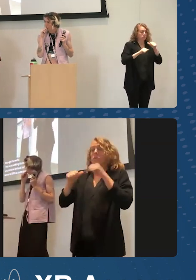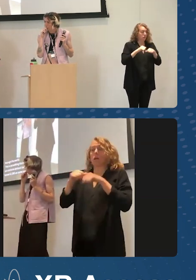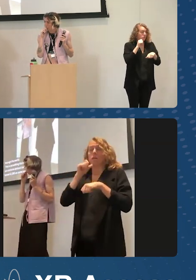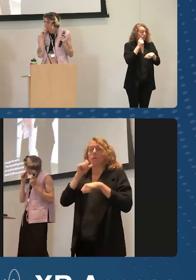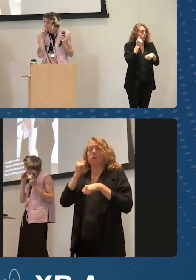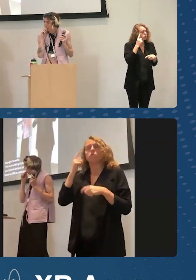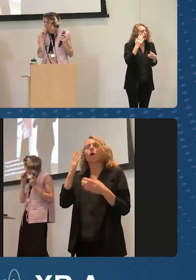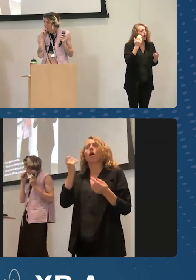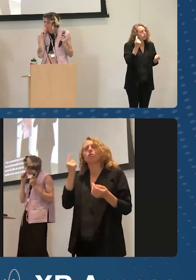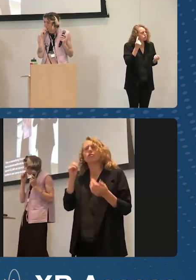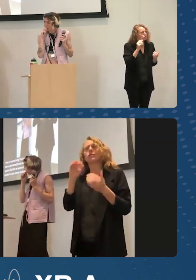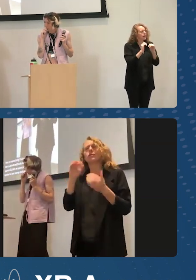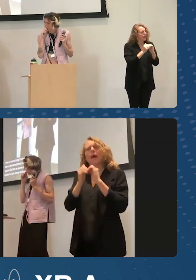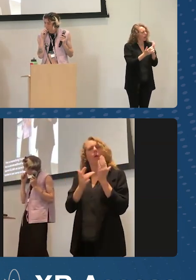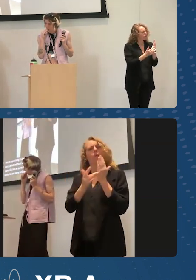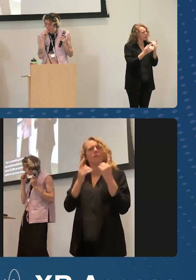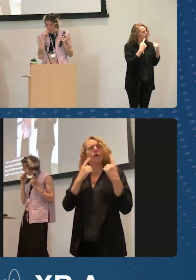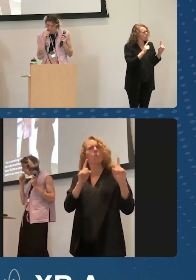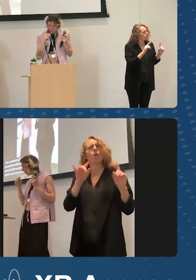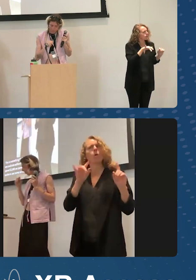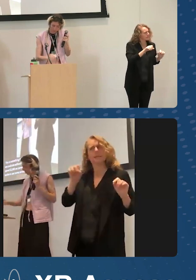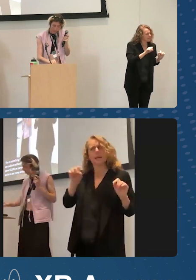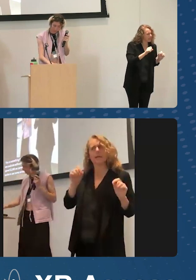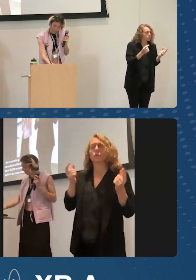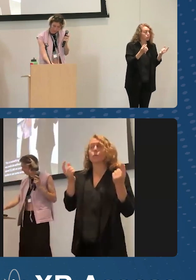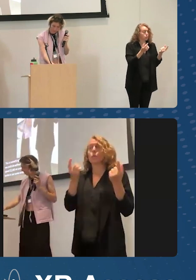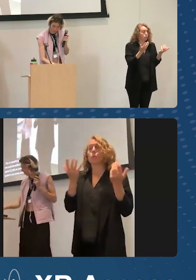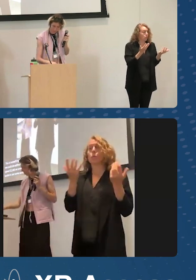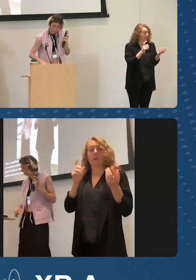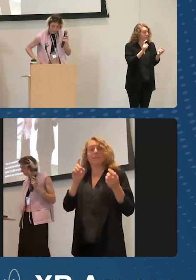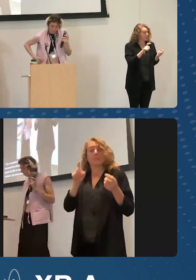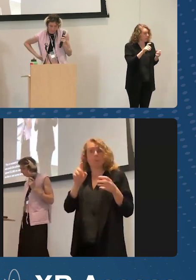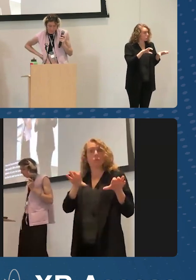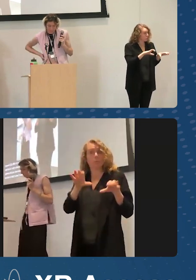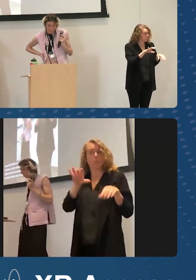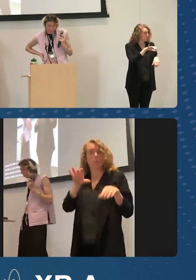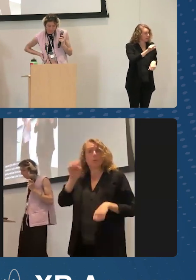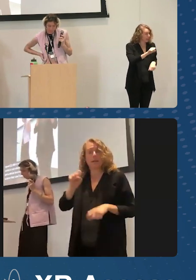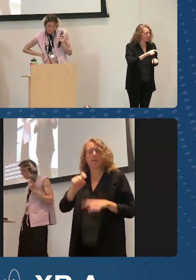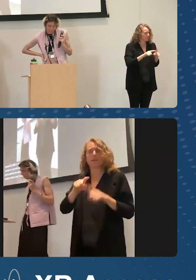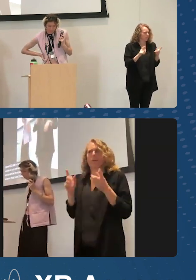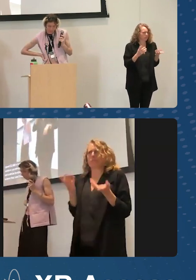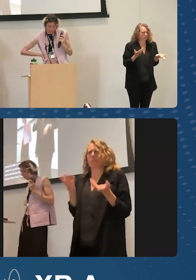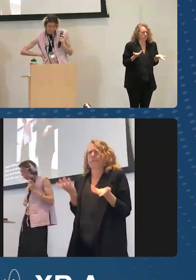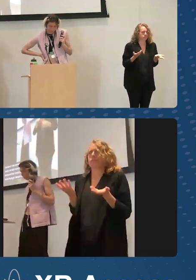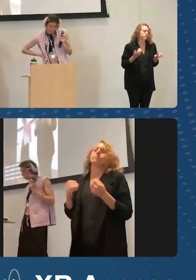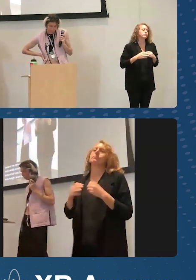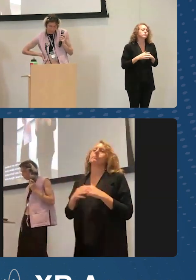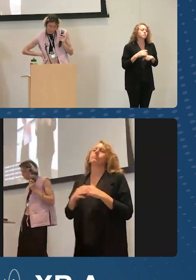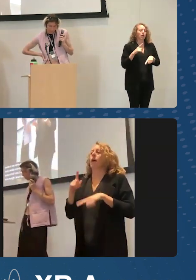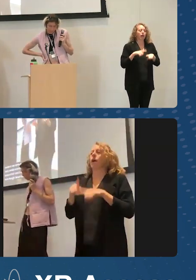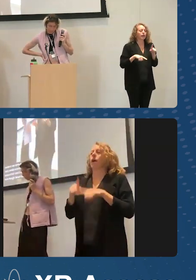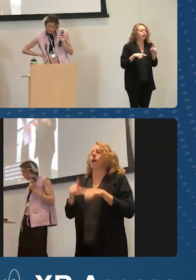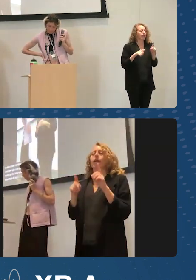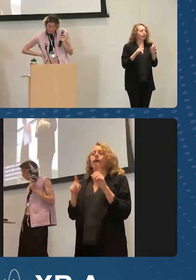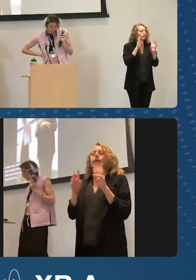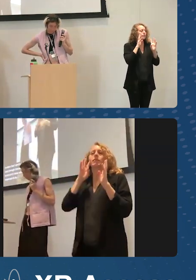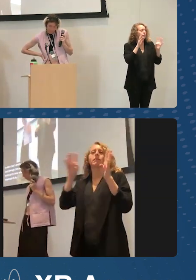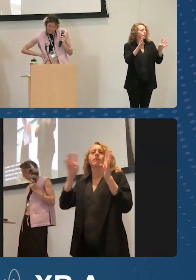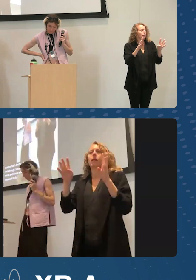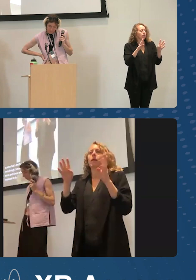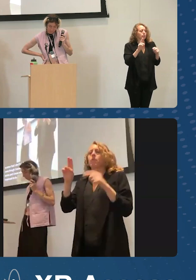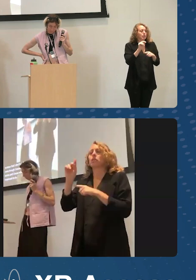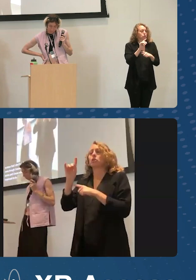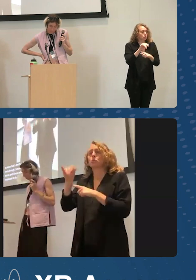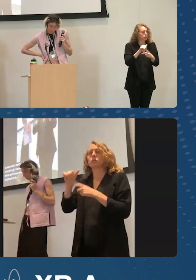the tech works and I know what it's supposed to do. So basically, I can't develop in Unity or Unreal, and